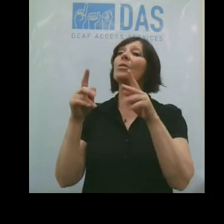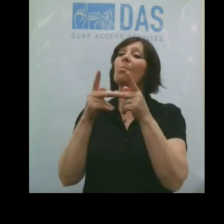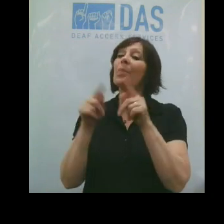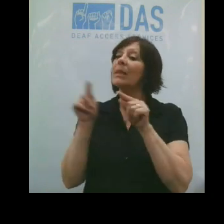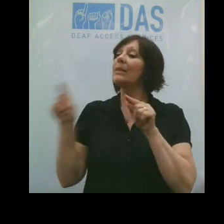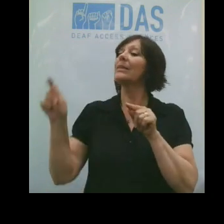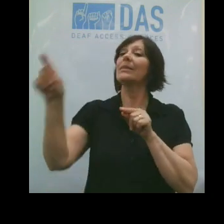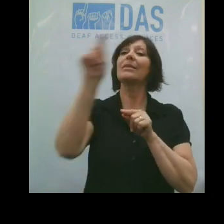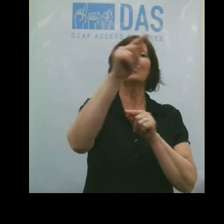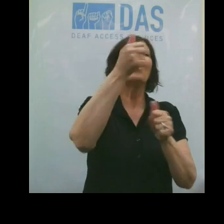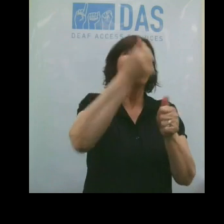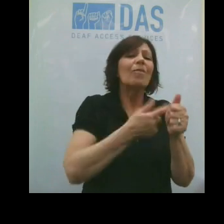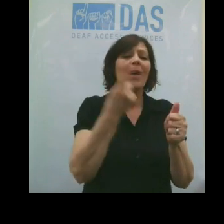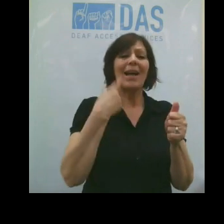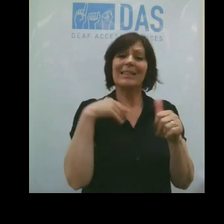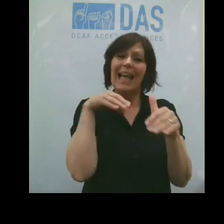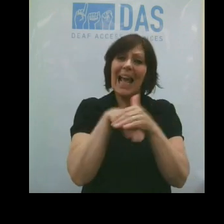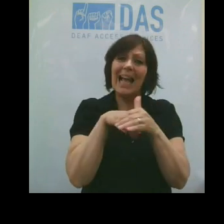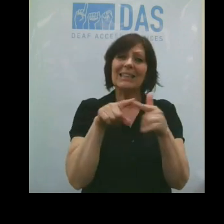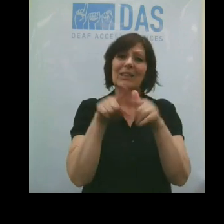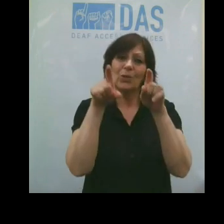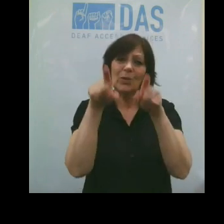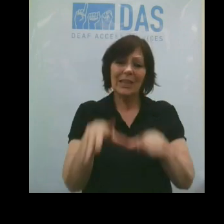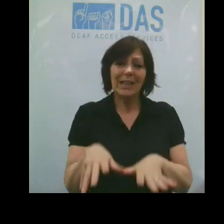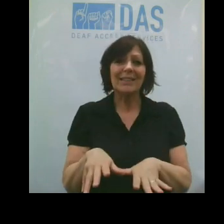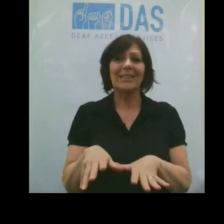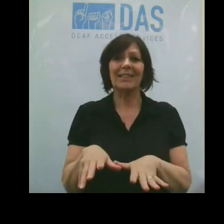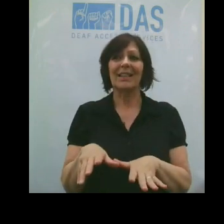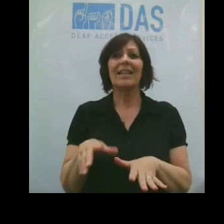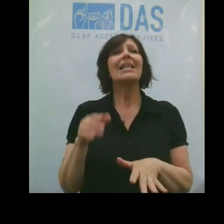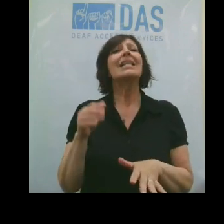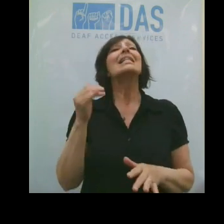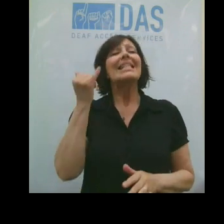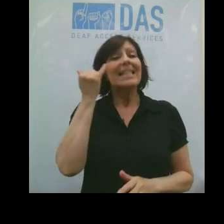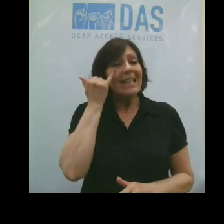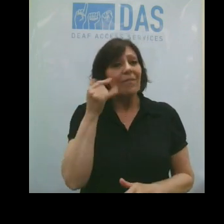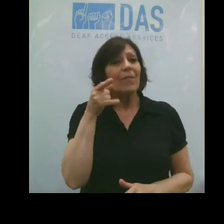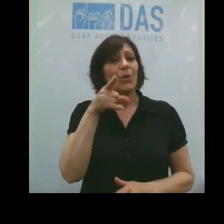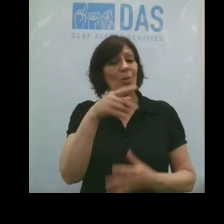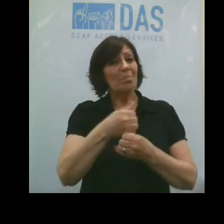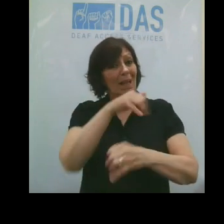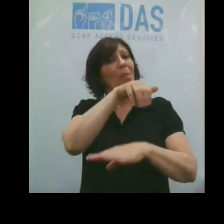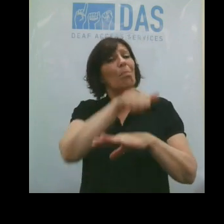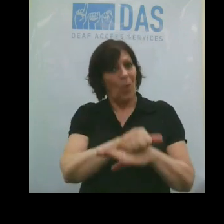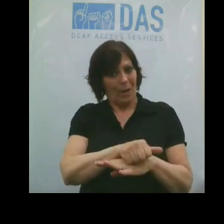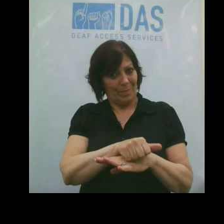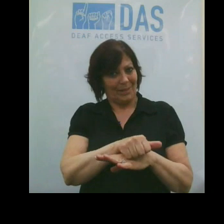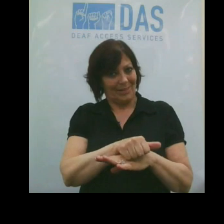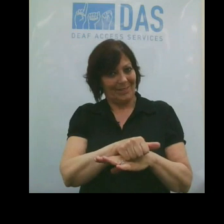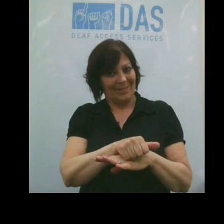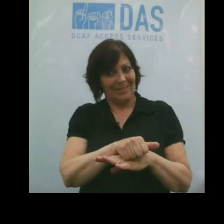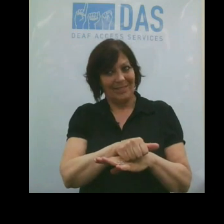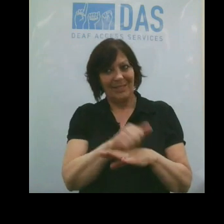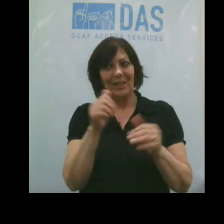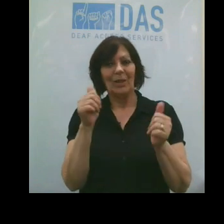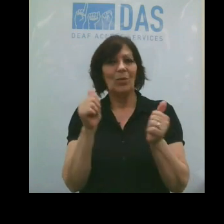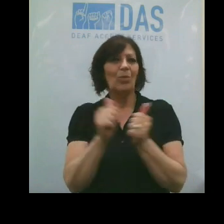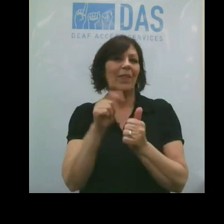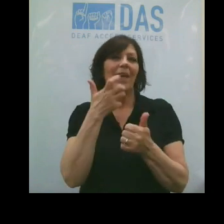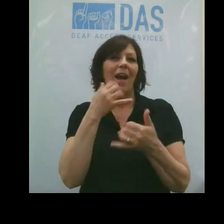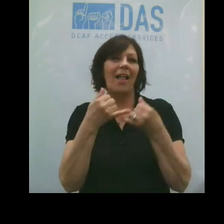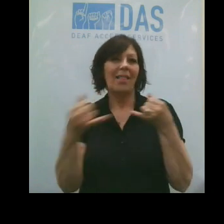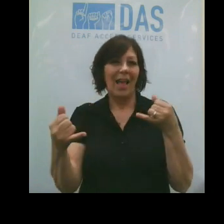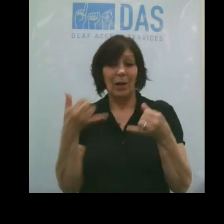has access to COVID-19 testing who feels that they need it. So if you make an appointment with our hotline